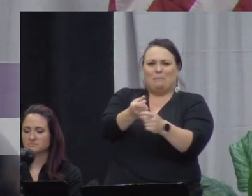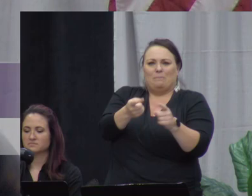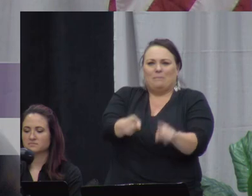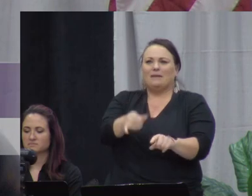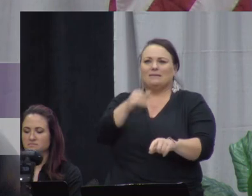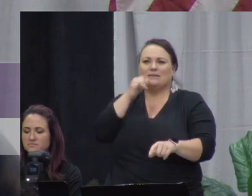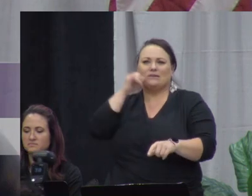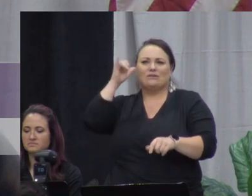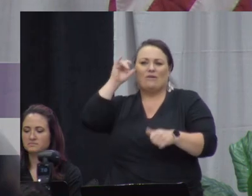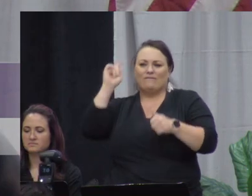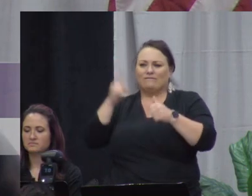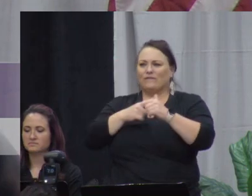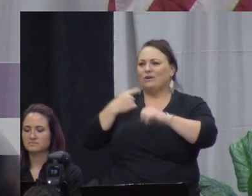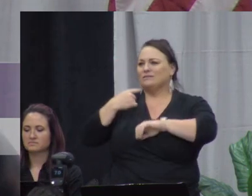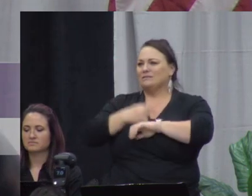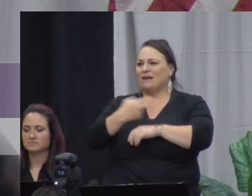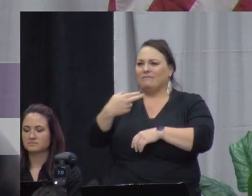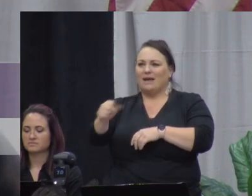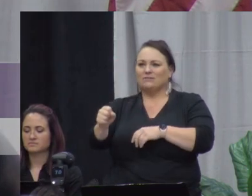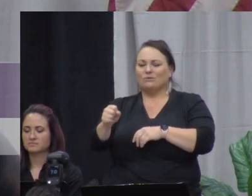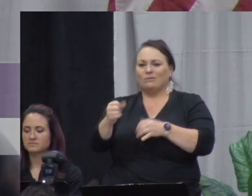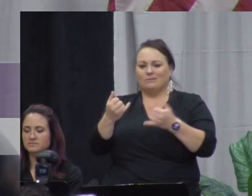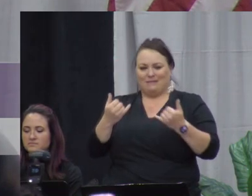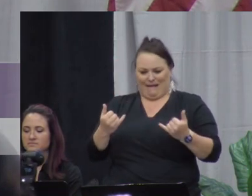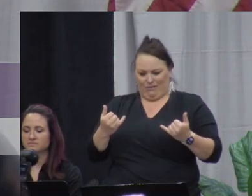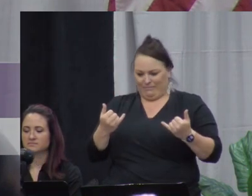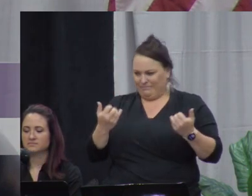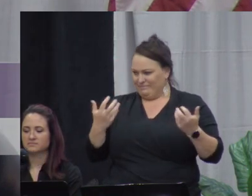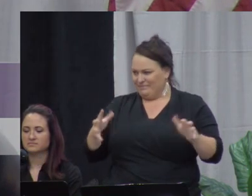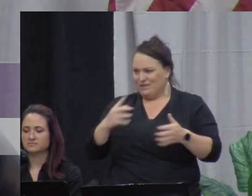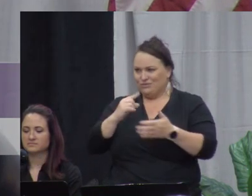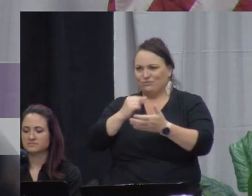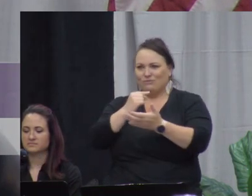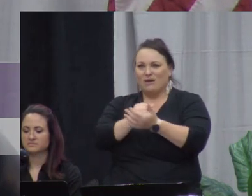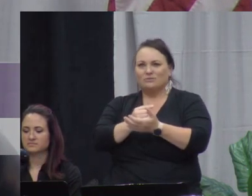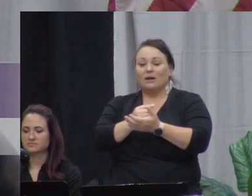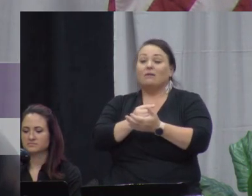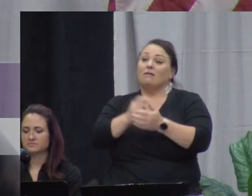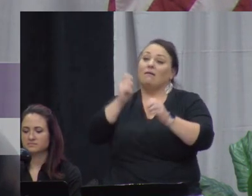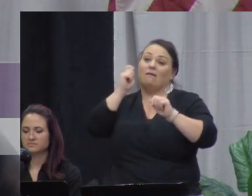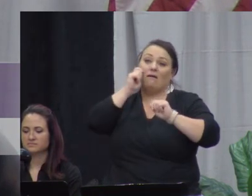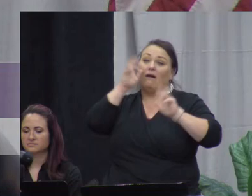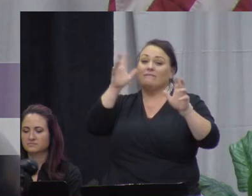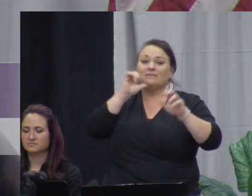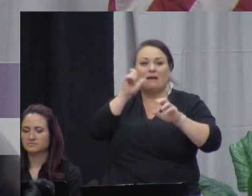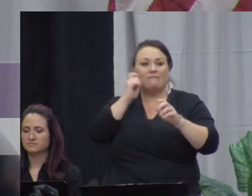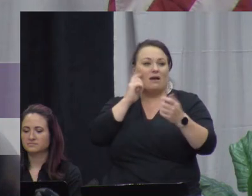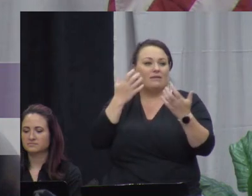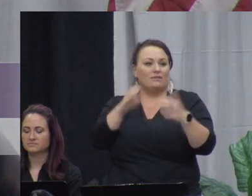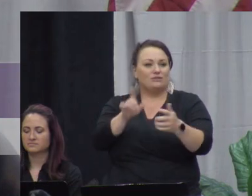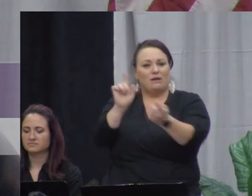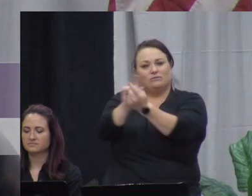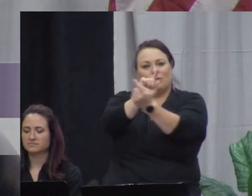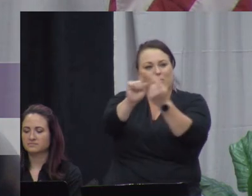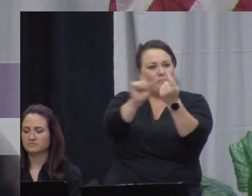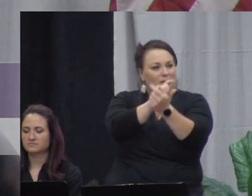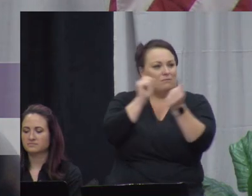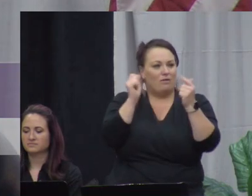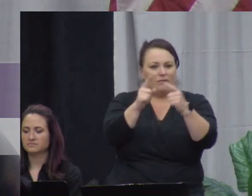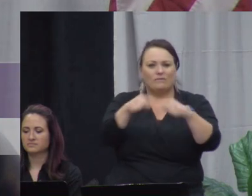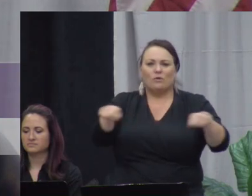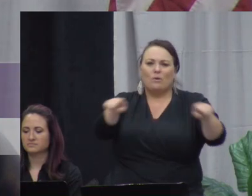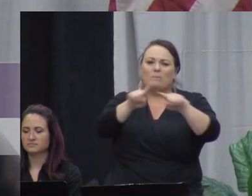for our first day of high school, and now we're here. Obviously, I haven't had the chance to meet all of you, but I'm sure we shared